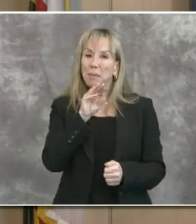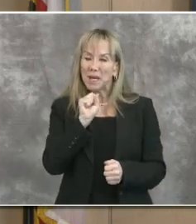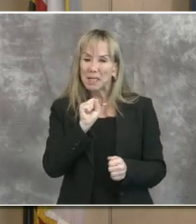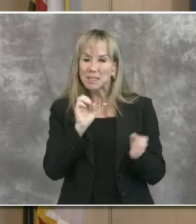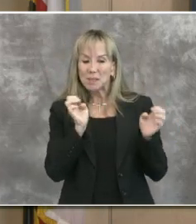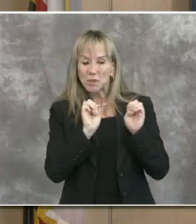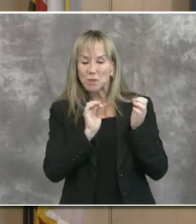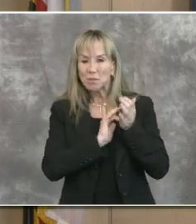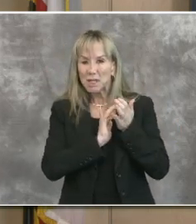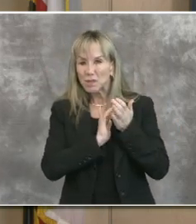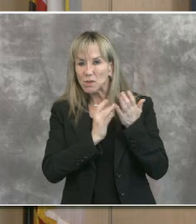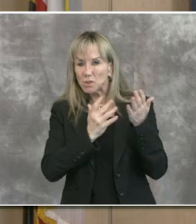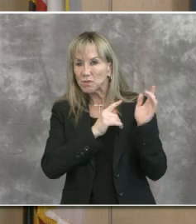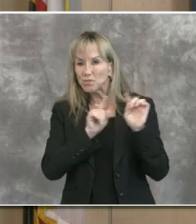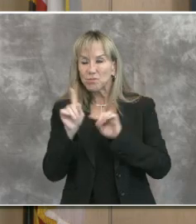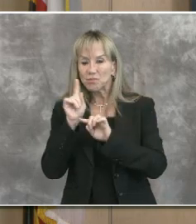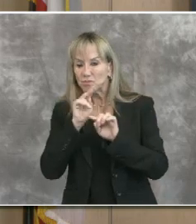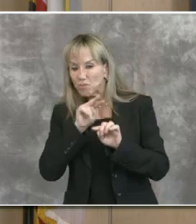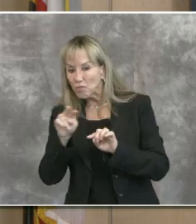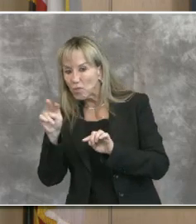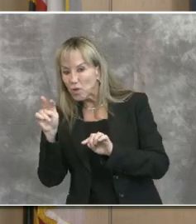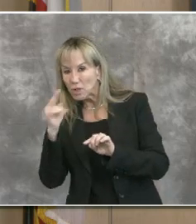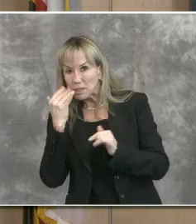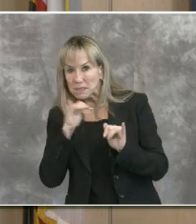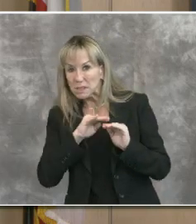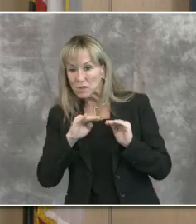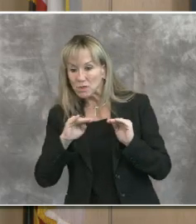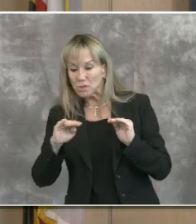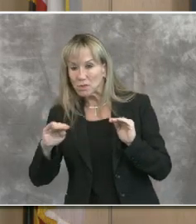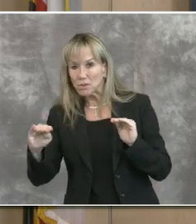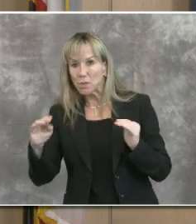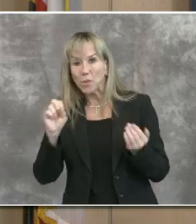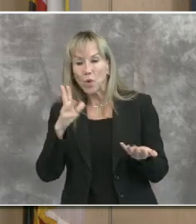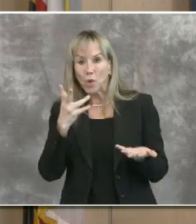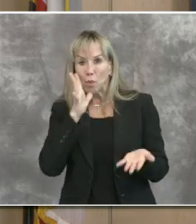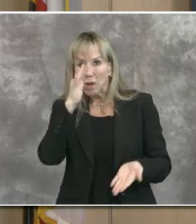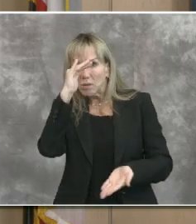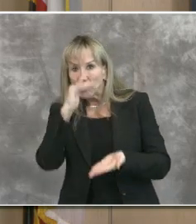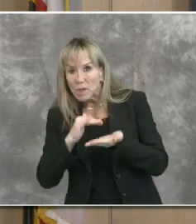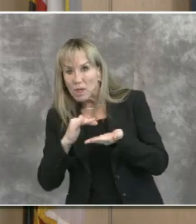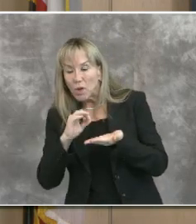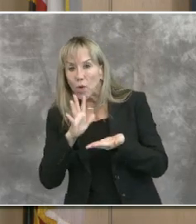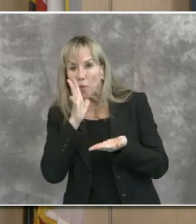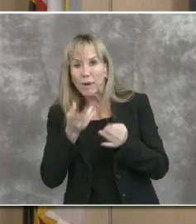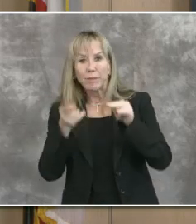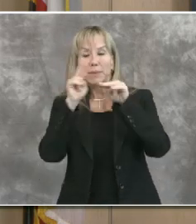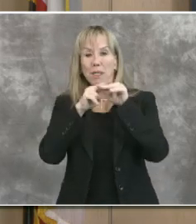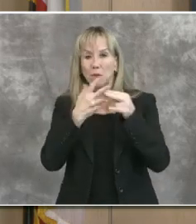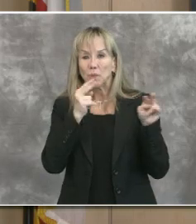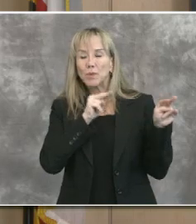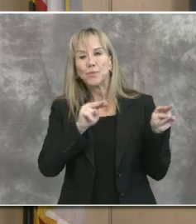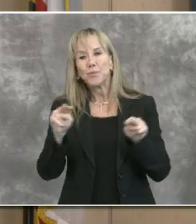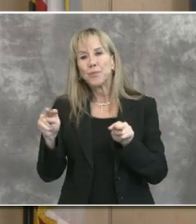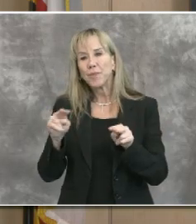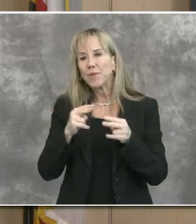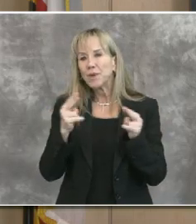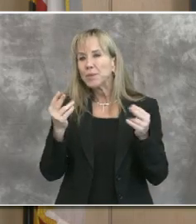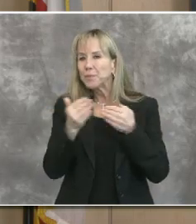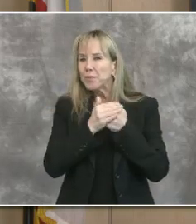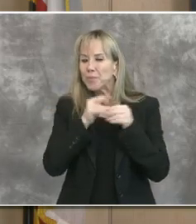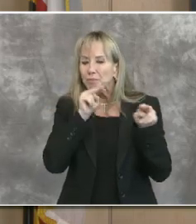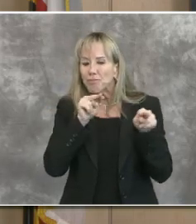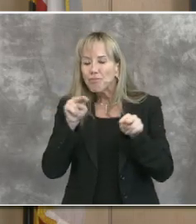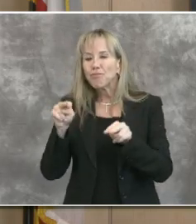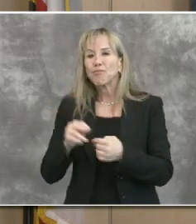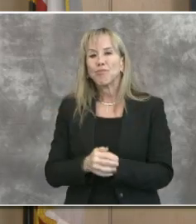partners to see if that trend is stable or decreases or increases. But